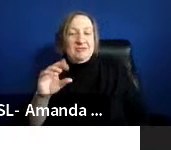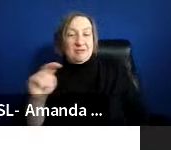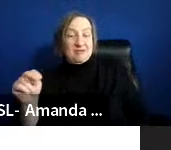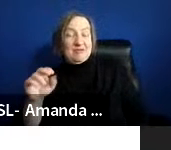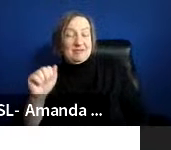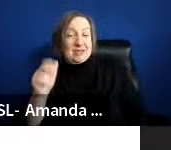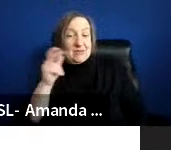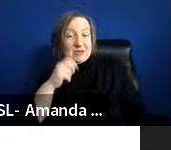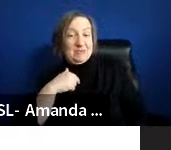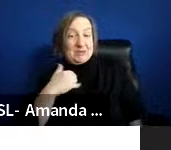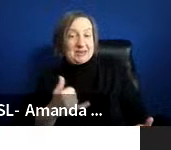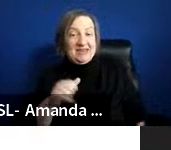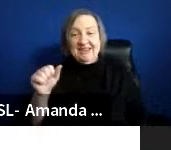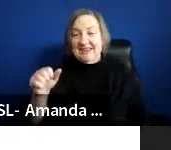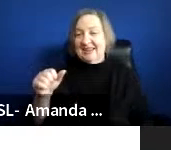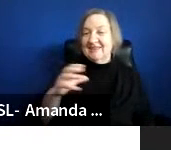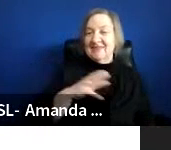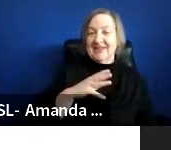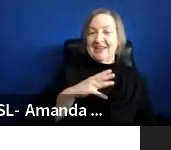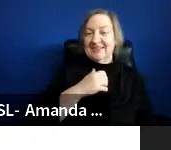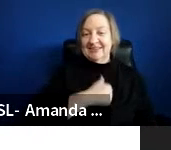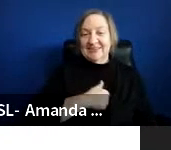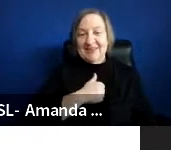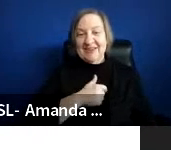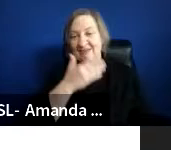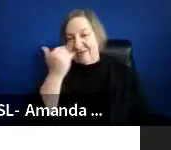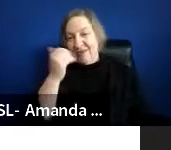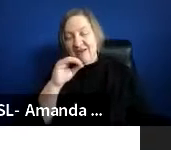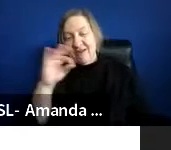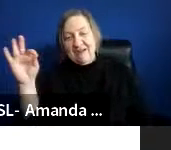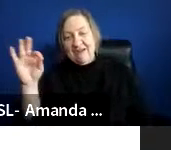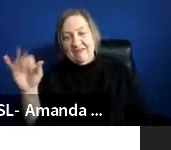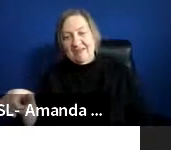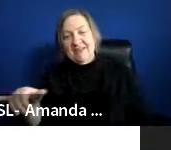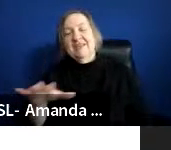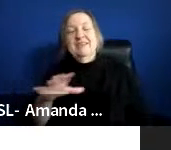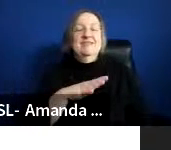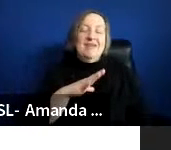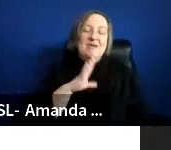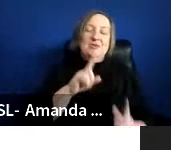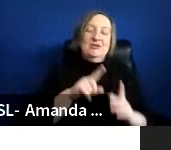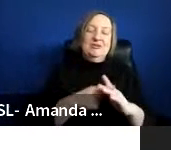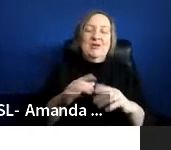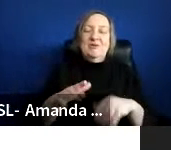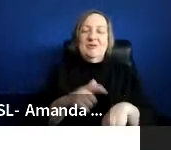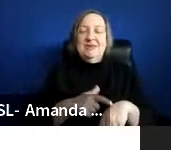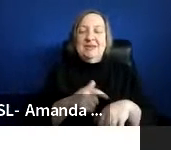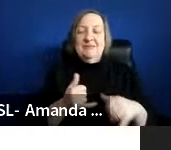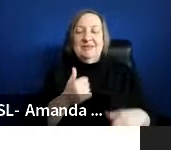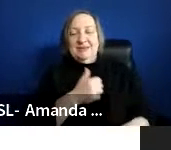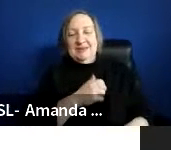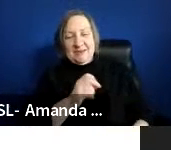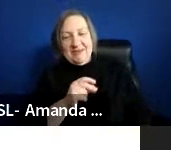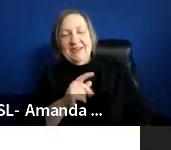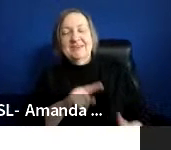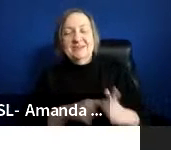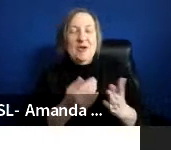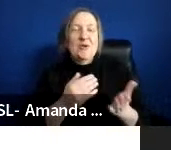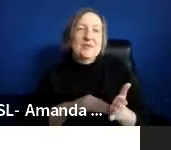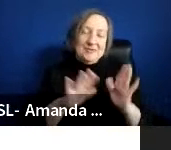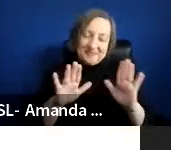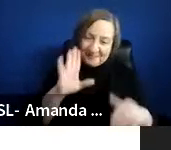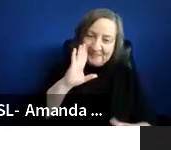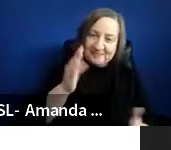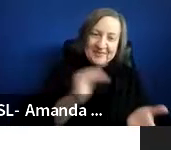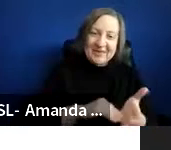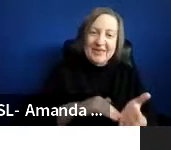problem. Okay. Okay, sorry, I forgot to turn my Zoom off. That's okay. We're going to start your clock now, Bob. Go ahead. Let's start again. Okay, let's start again. I'm